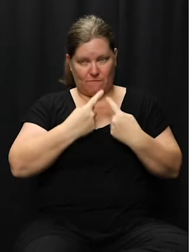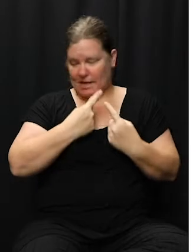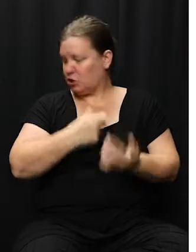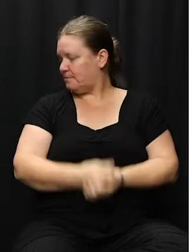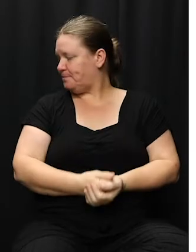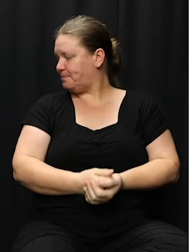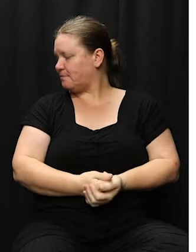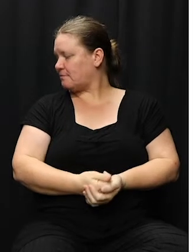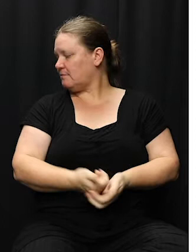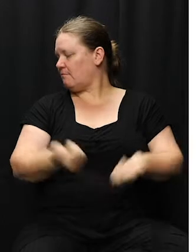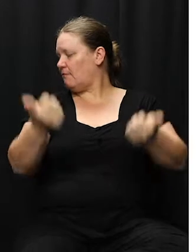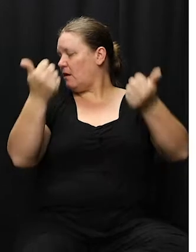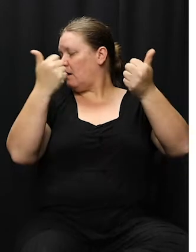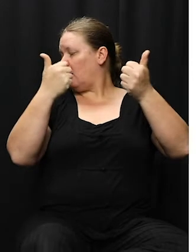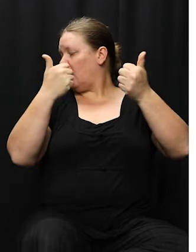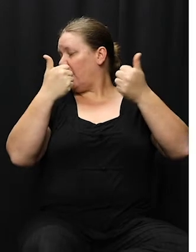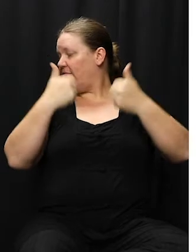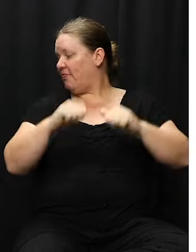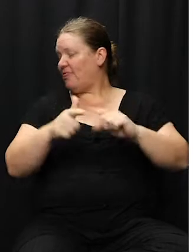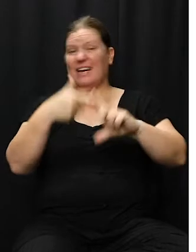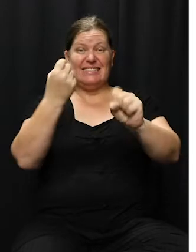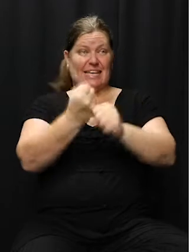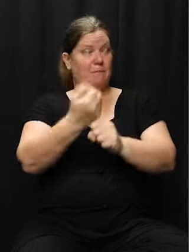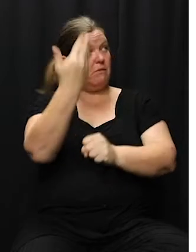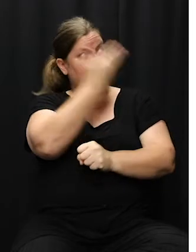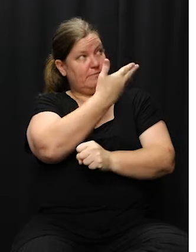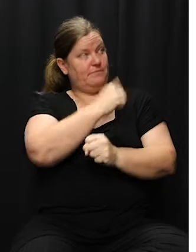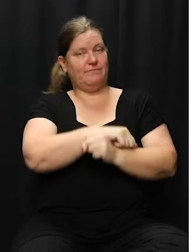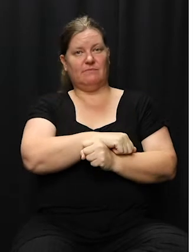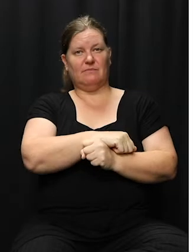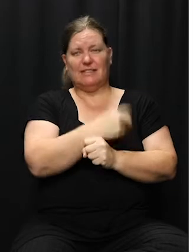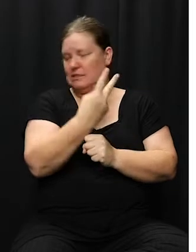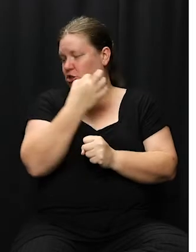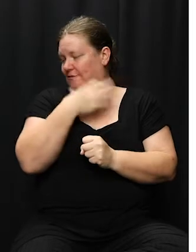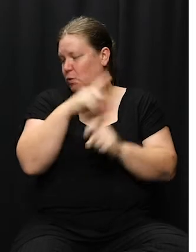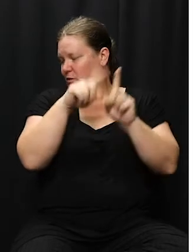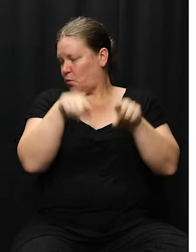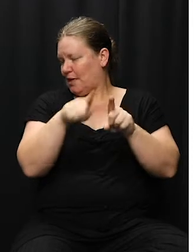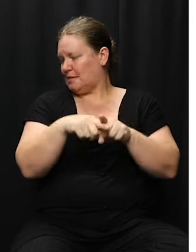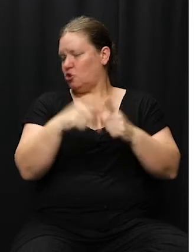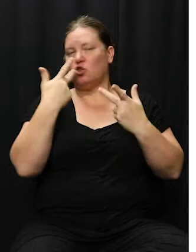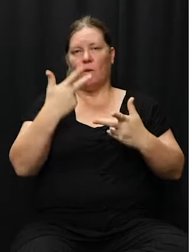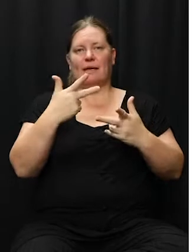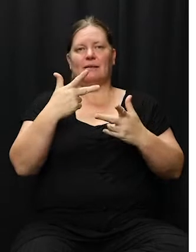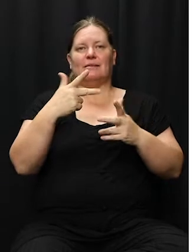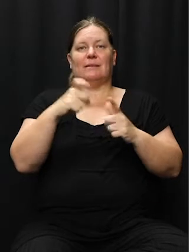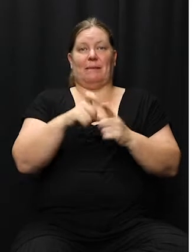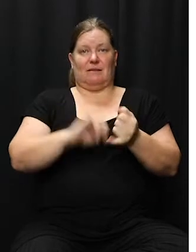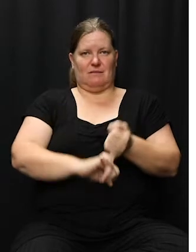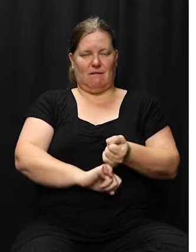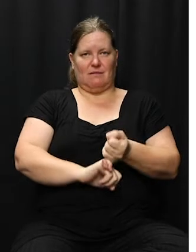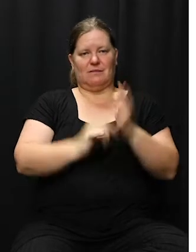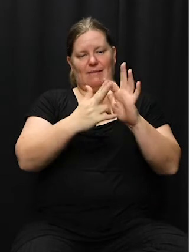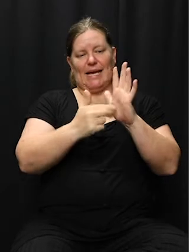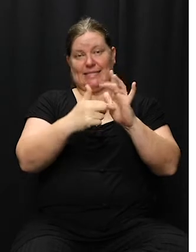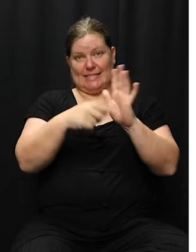clear where every claim is made. So this is an example of a couple of little sort of cells.